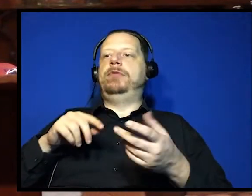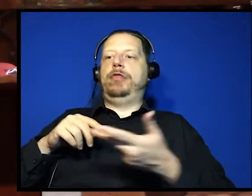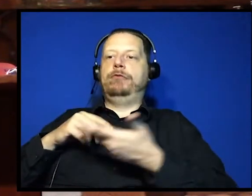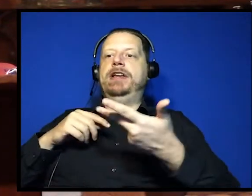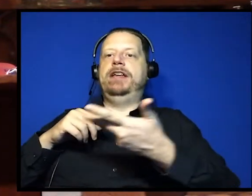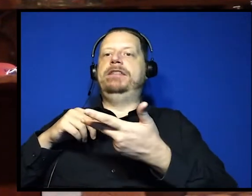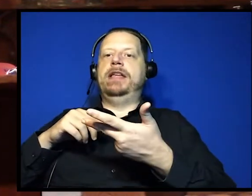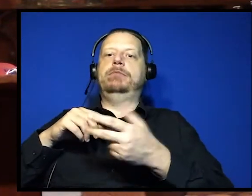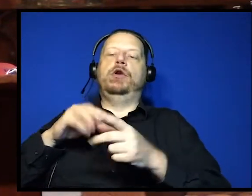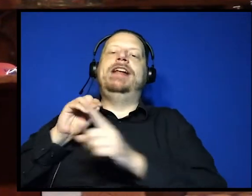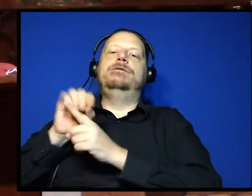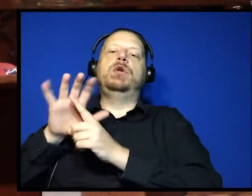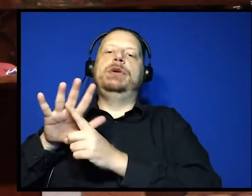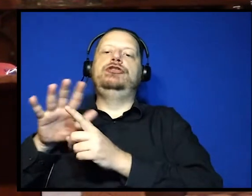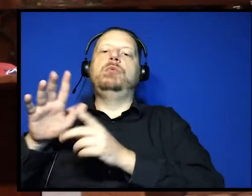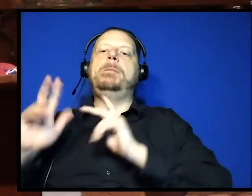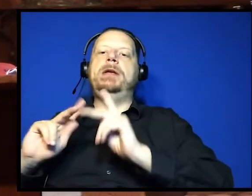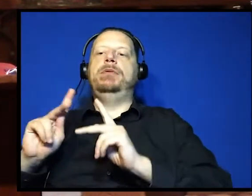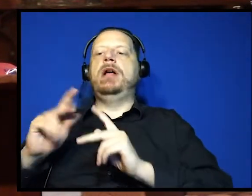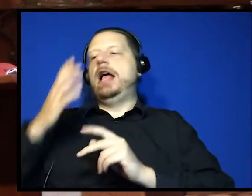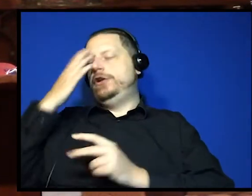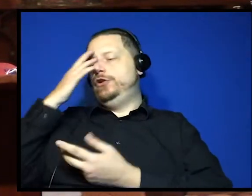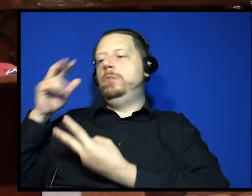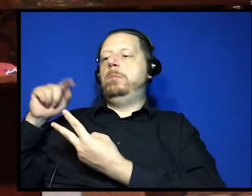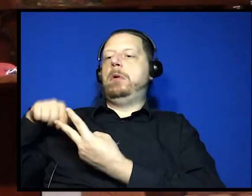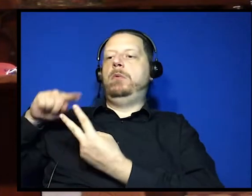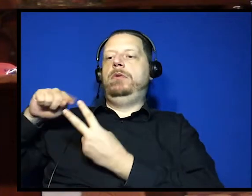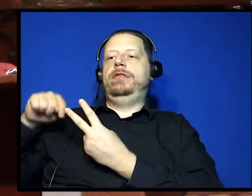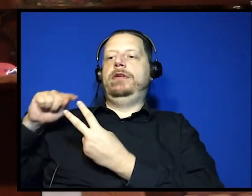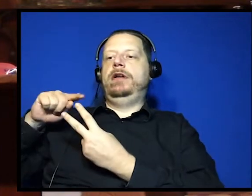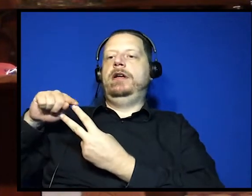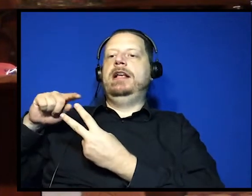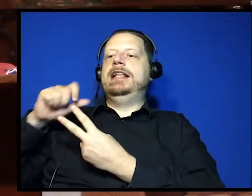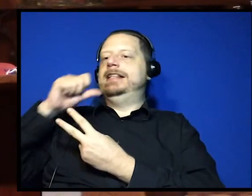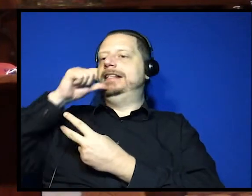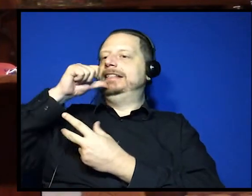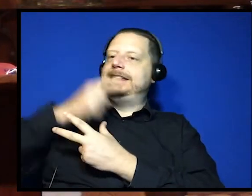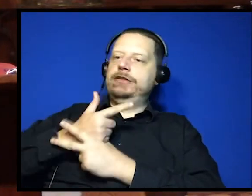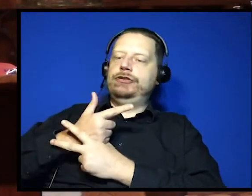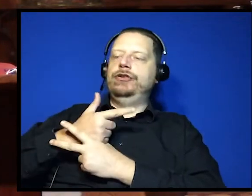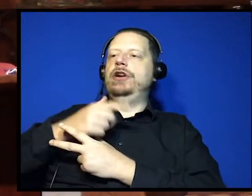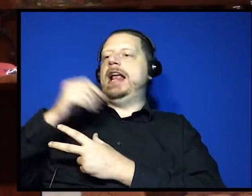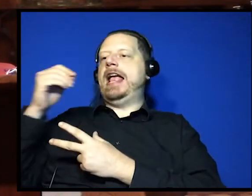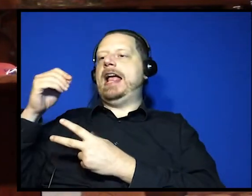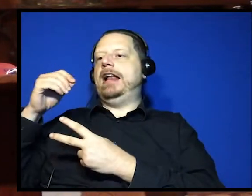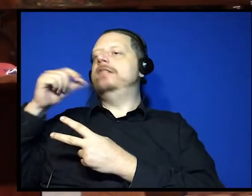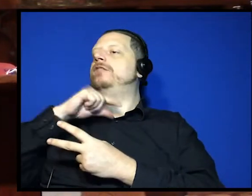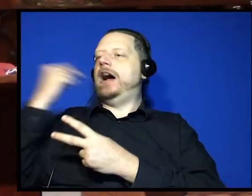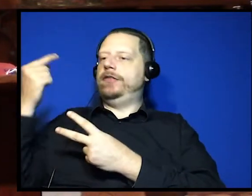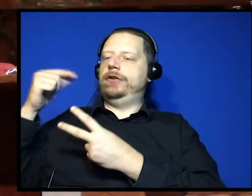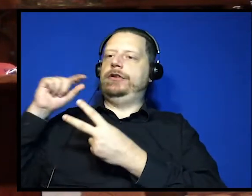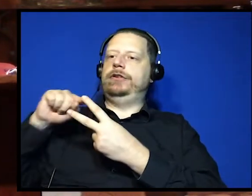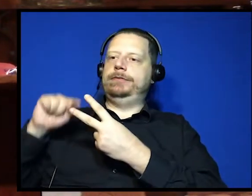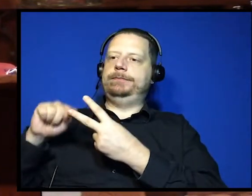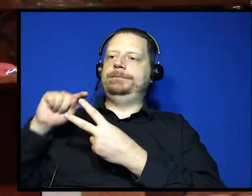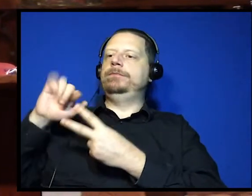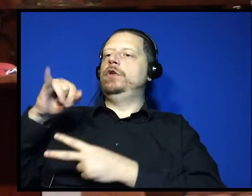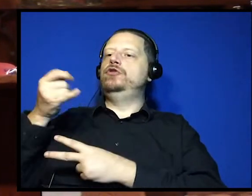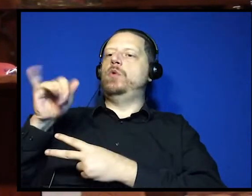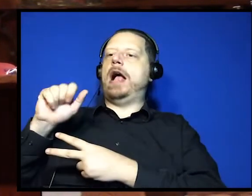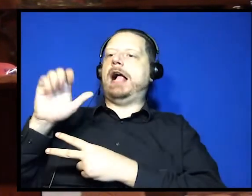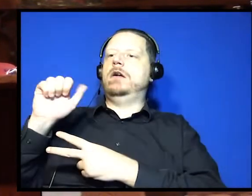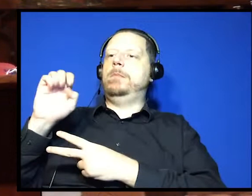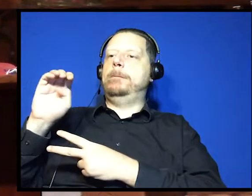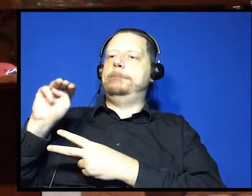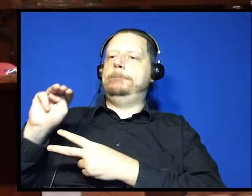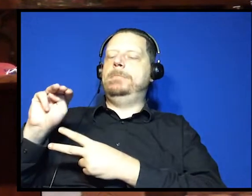in her younger years. I knew both Sister Peter Claver and I knew Father Joachim. They were both very